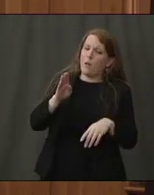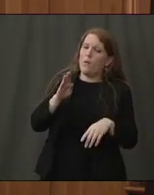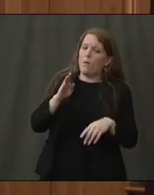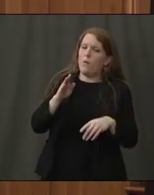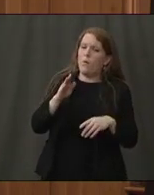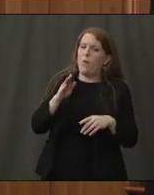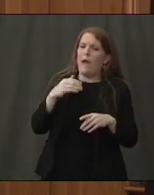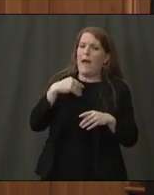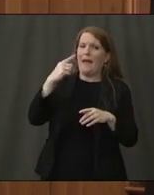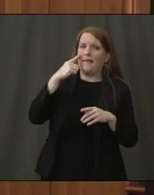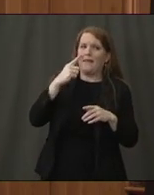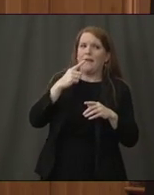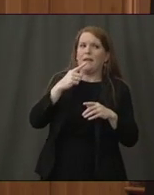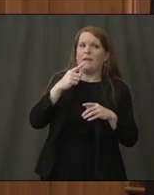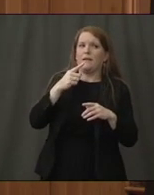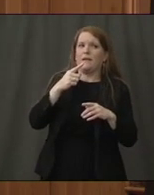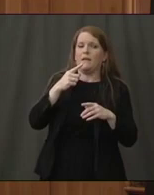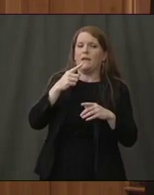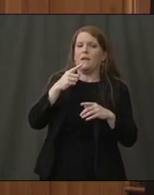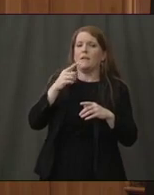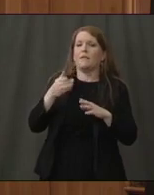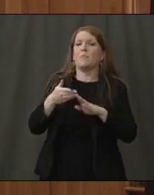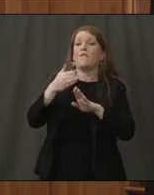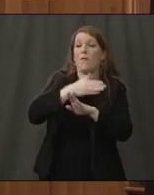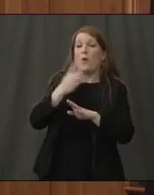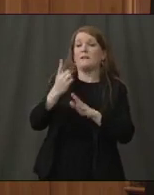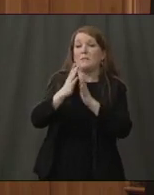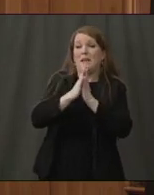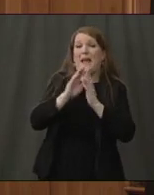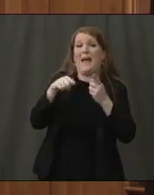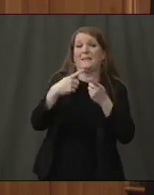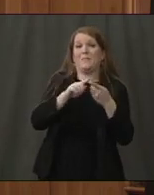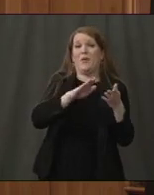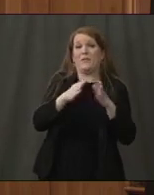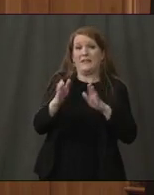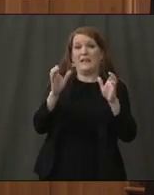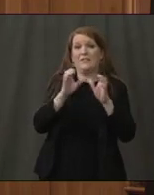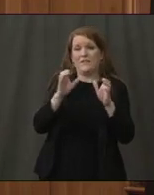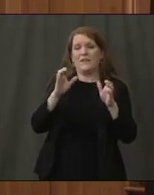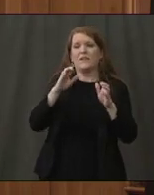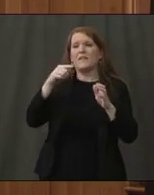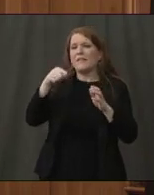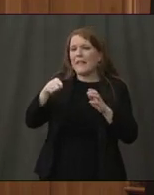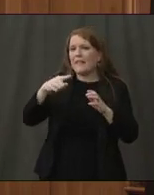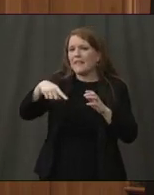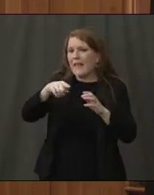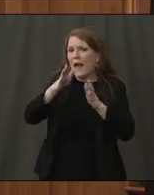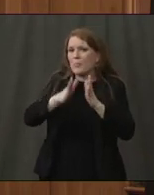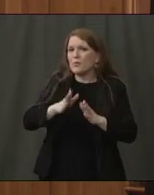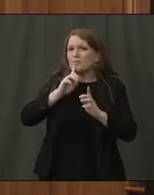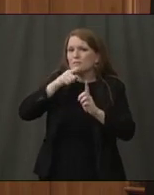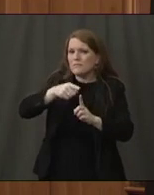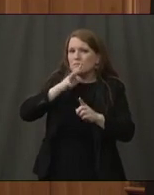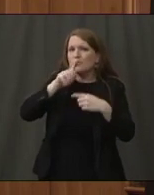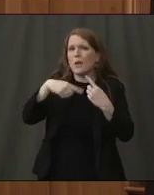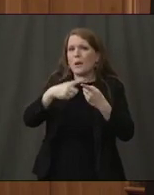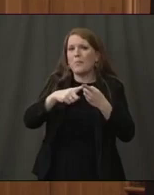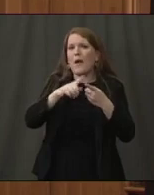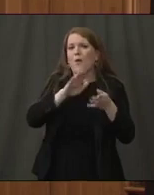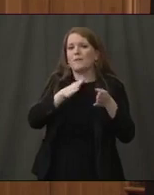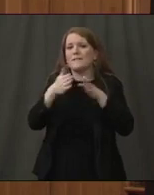confirmed deaths are from COVID, in which the Chief Medical Examiner is, of course, is the one who makes that determination.